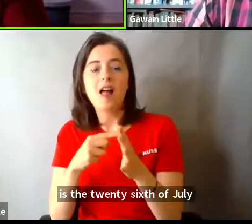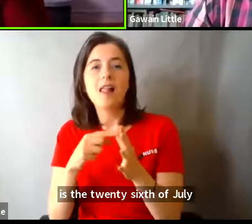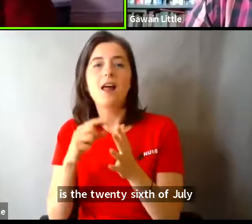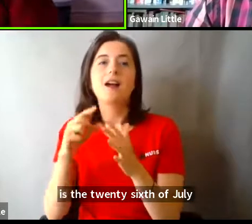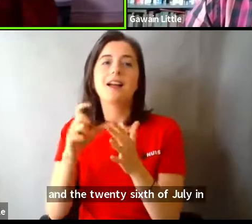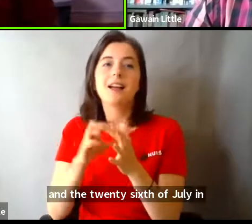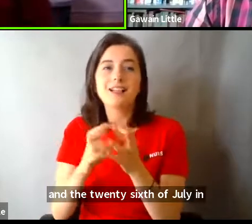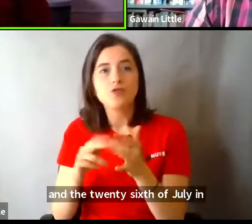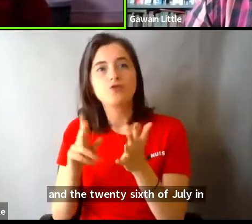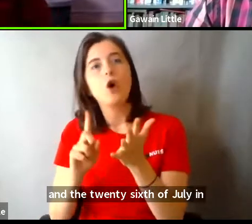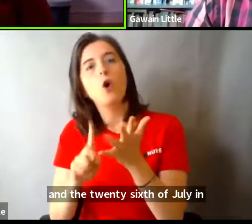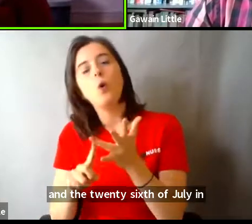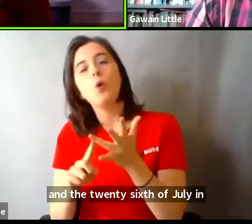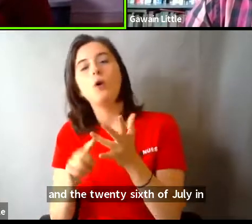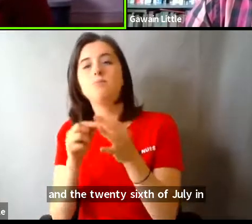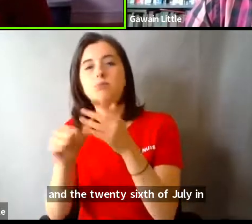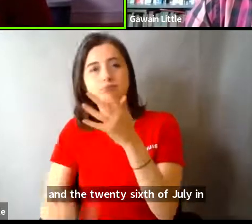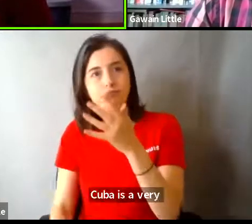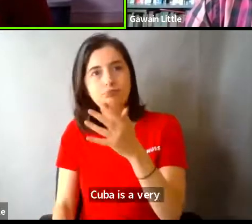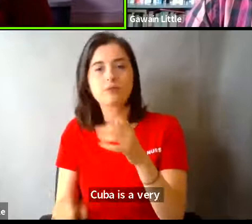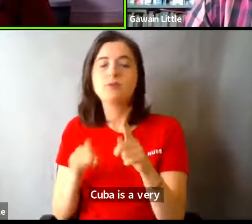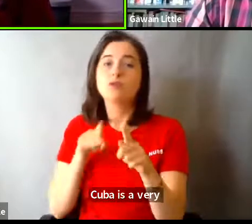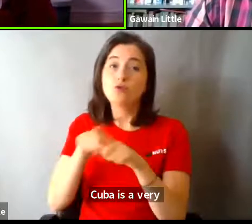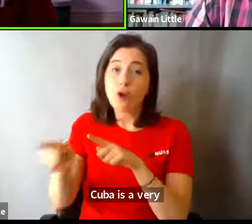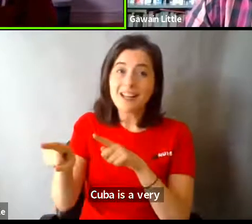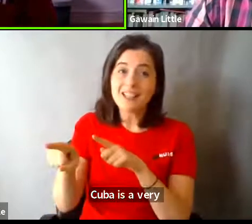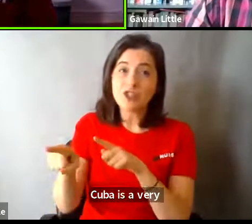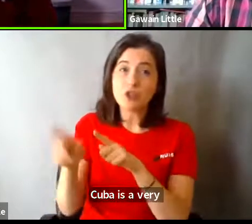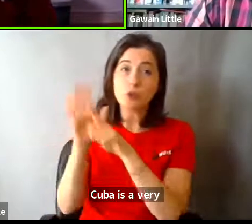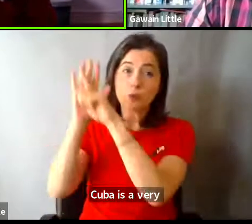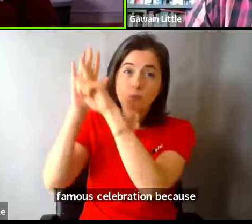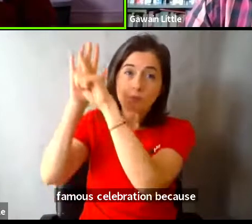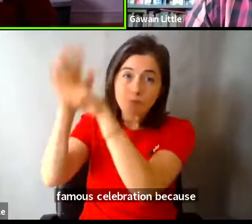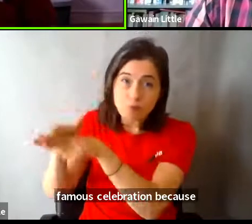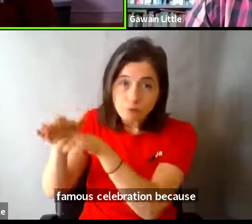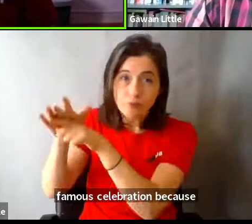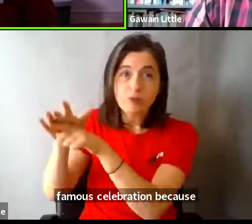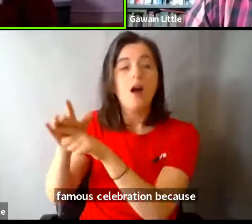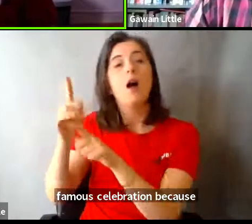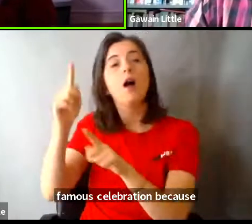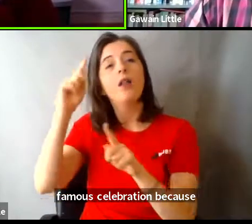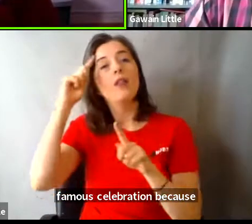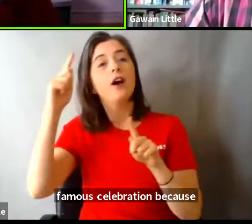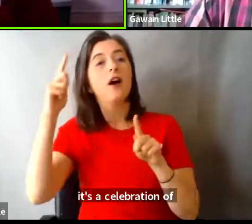others, trying to overthrow the dictatorship of Batista,